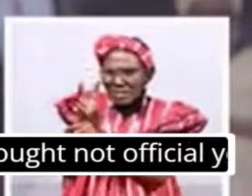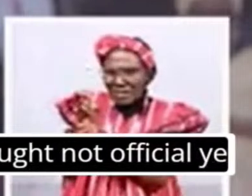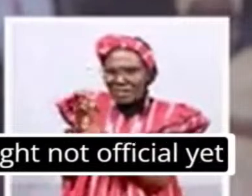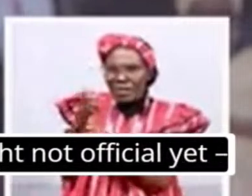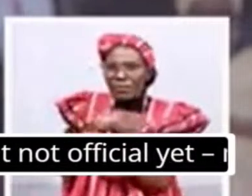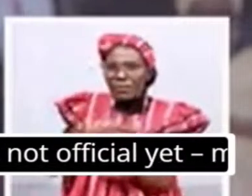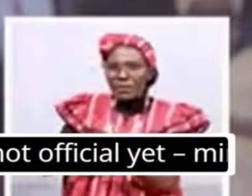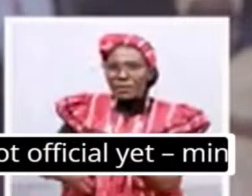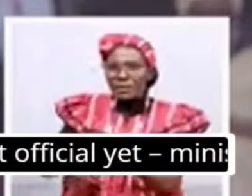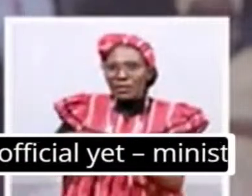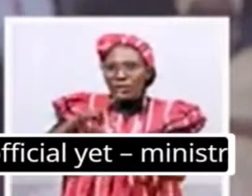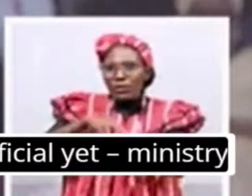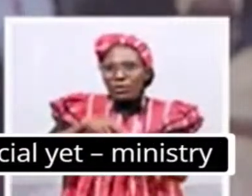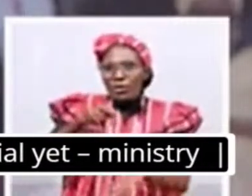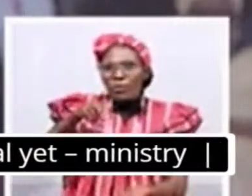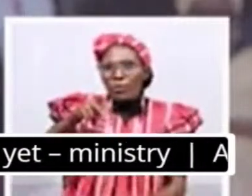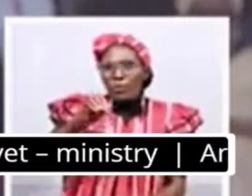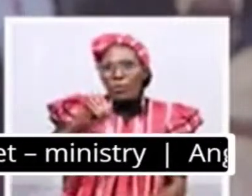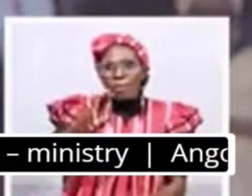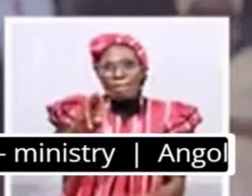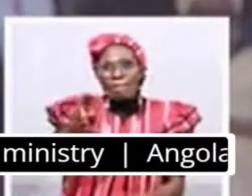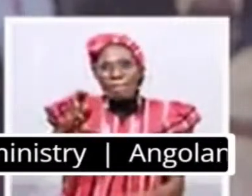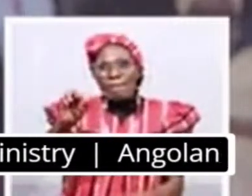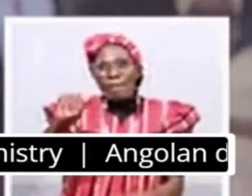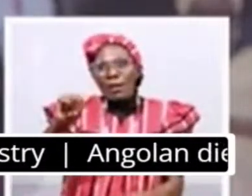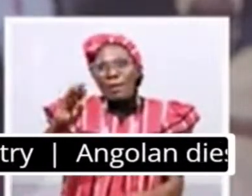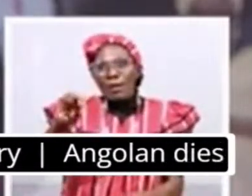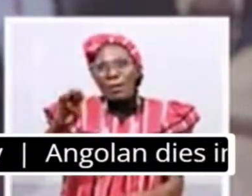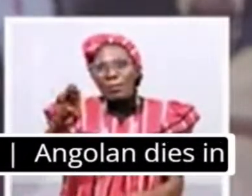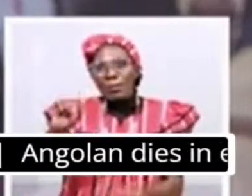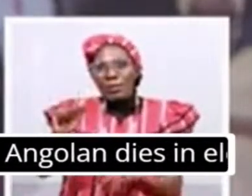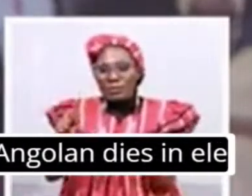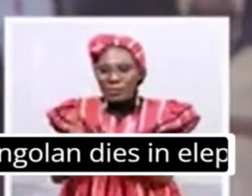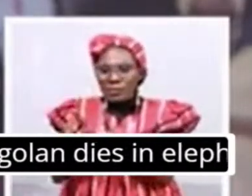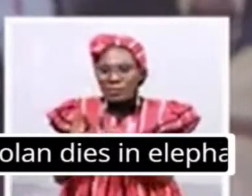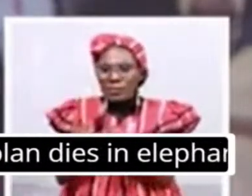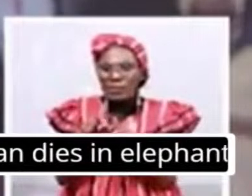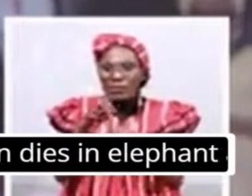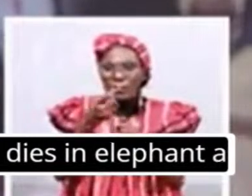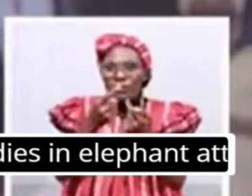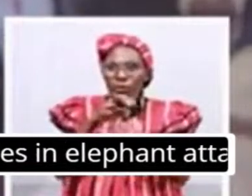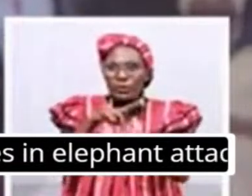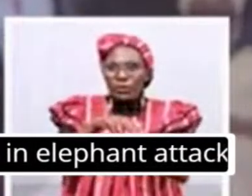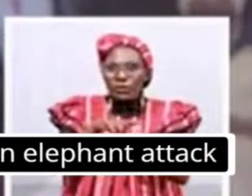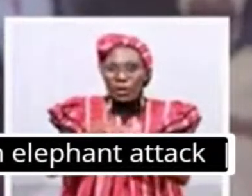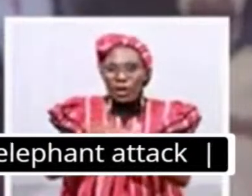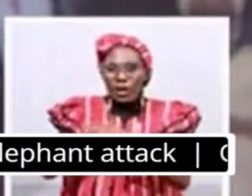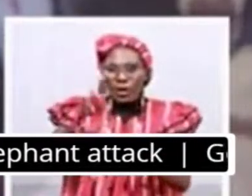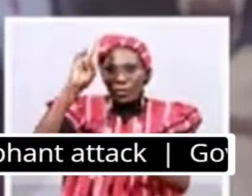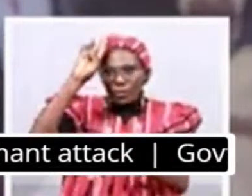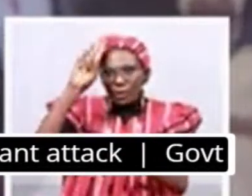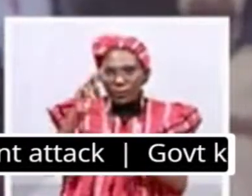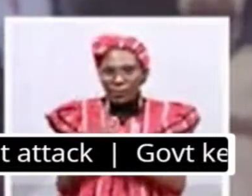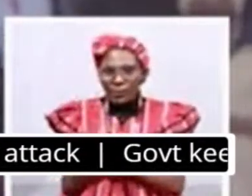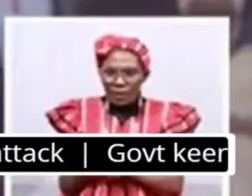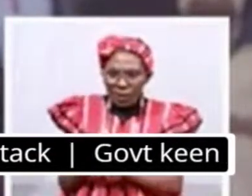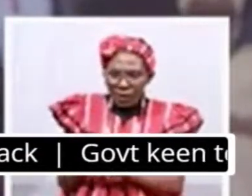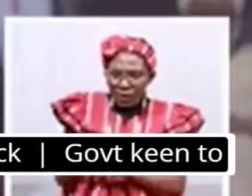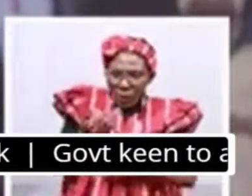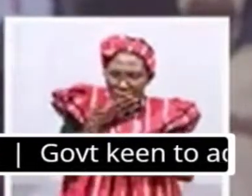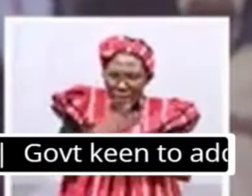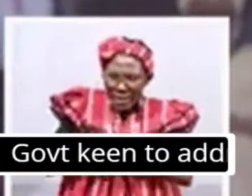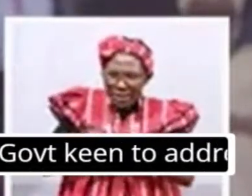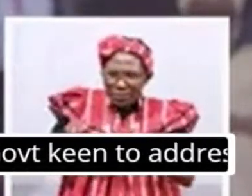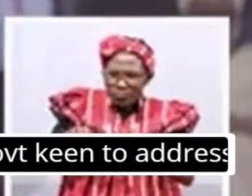Dr. Pohamba, and our late president, Dr. Gaingo, to guard the peace, to guard the